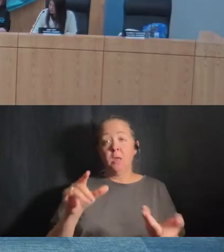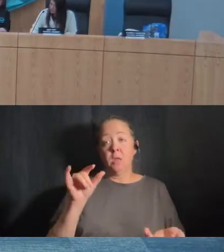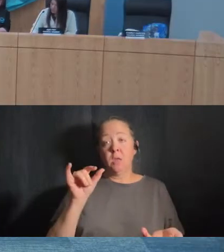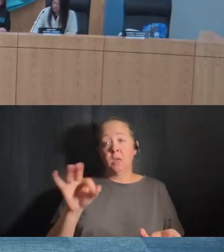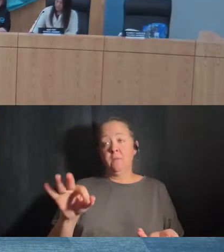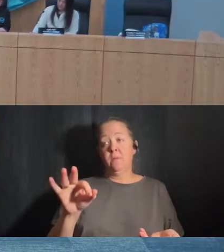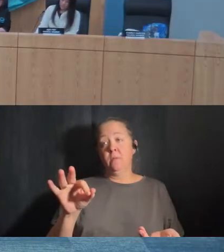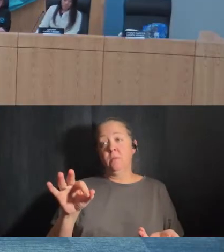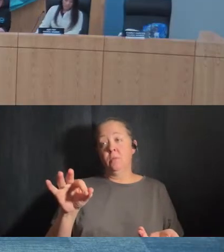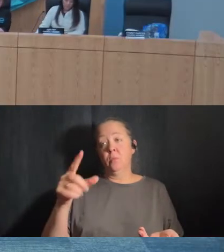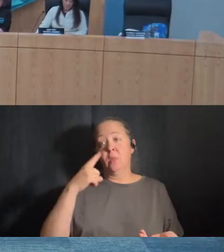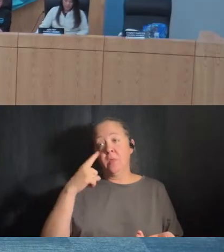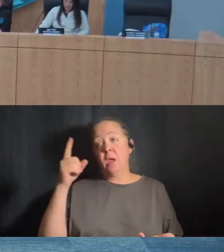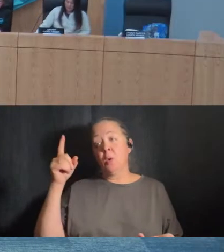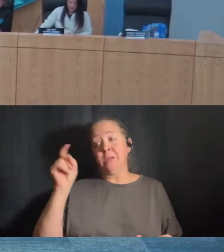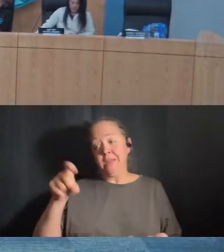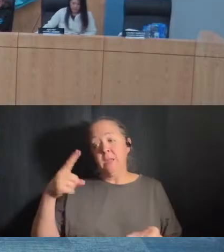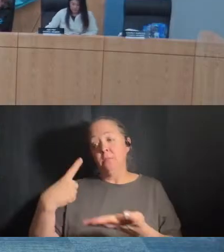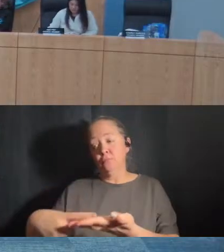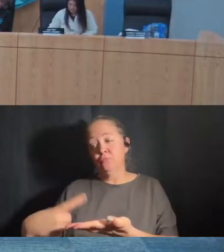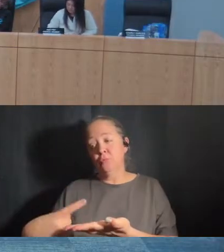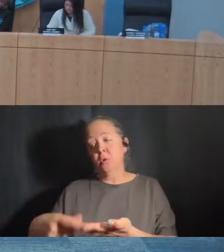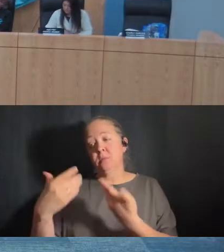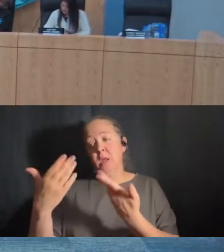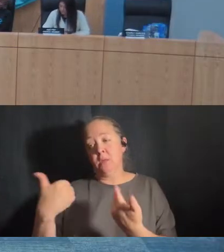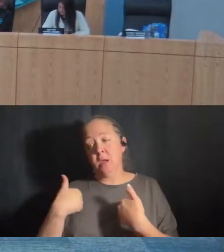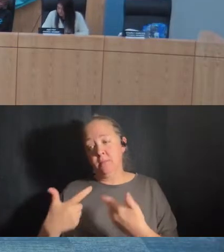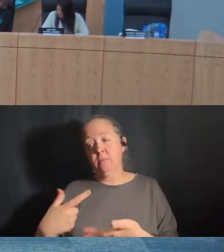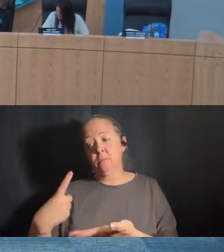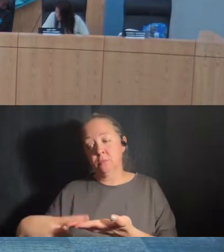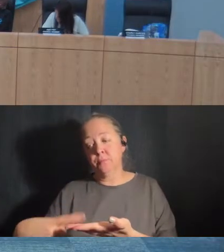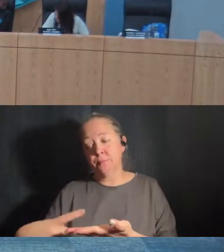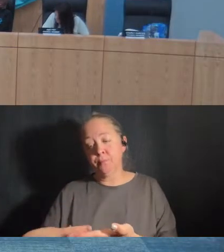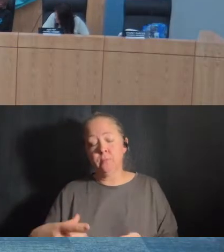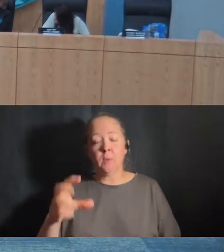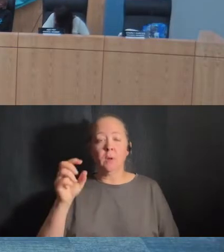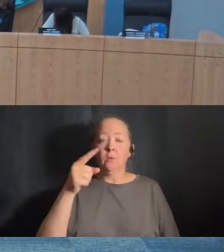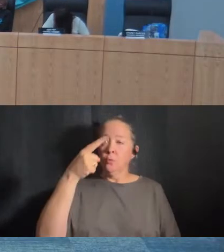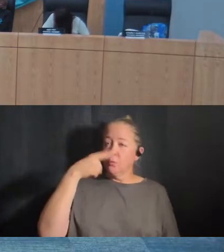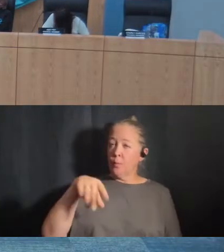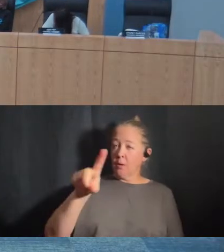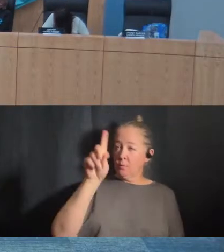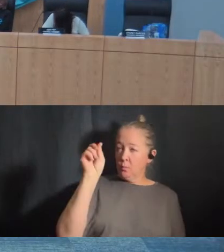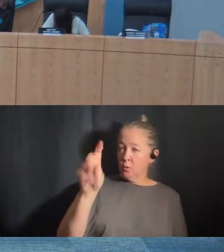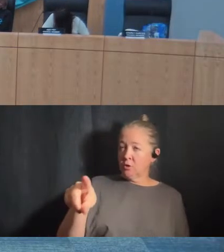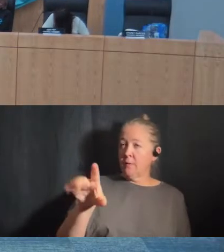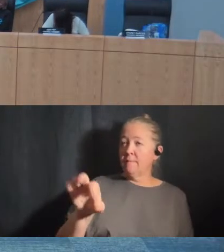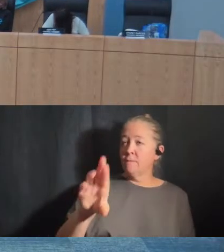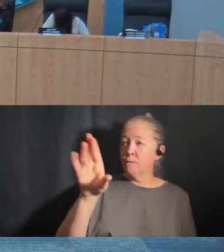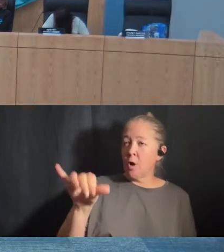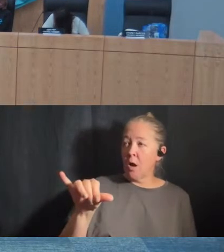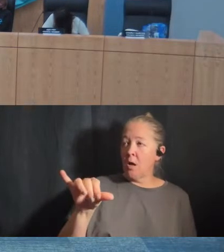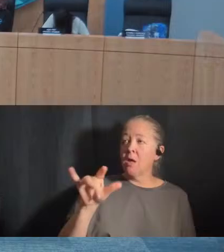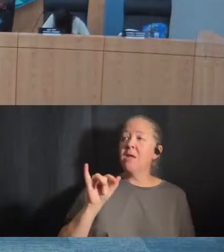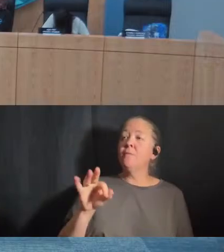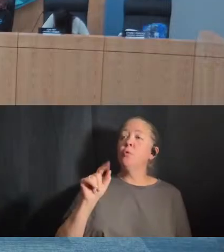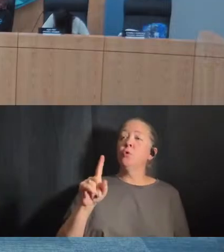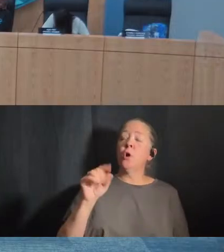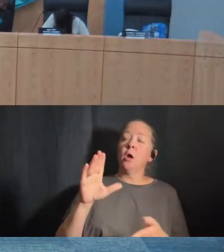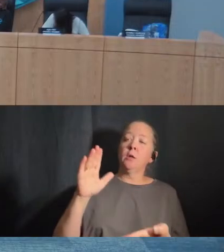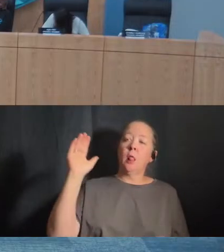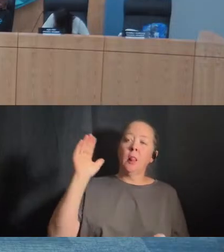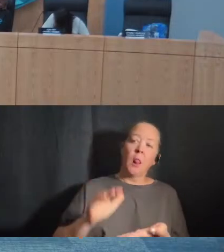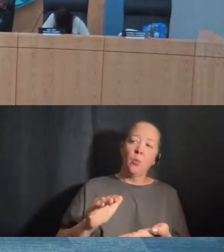conversation. So can I ask you a question, Councilmember Fry? If you were able to get the spending down, I'm just